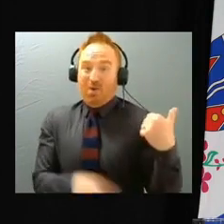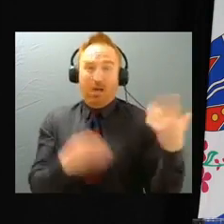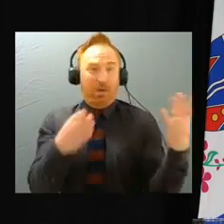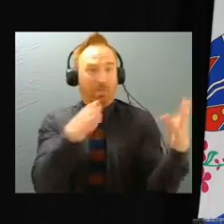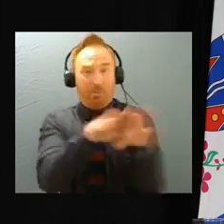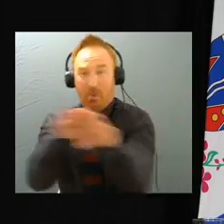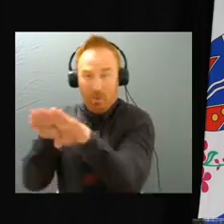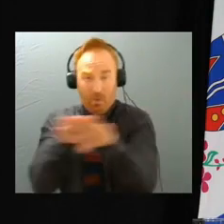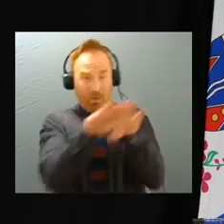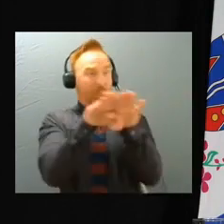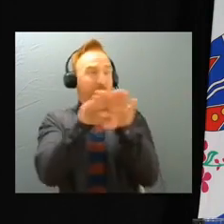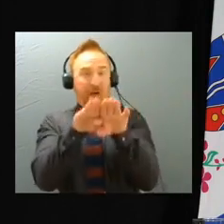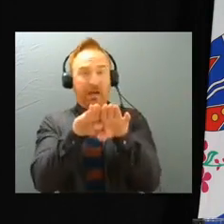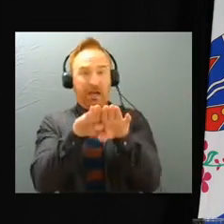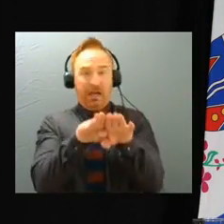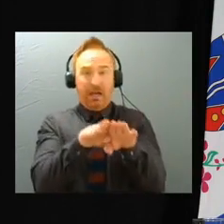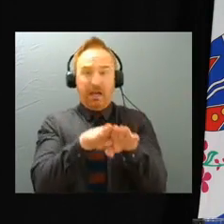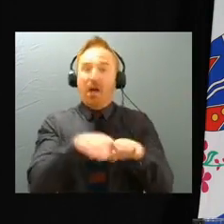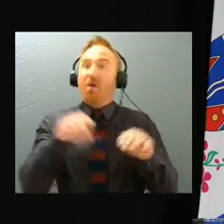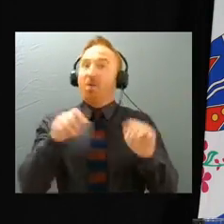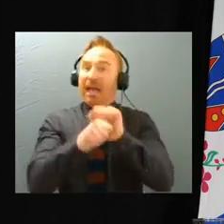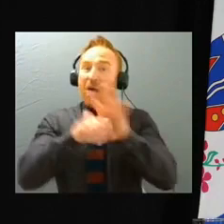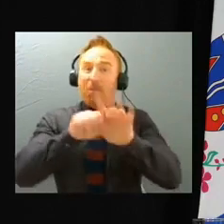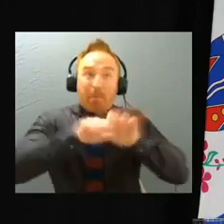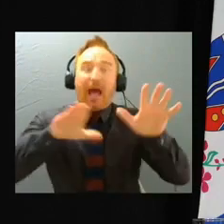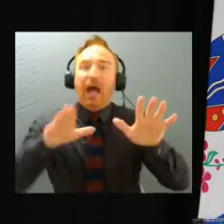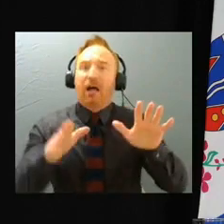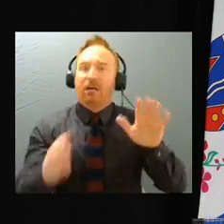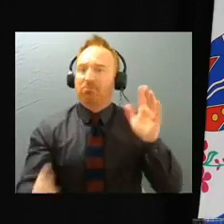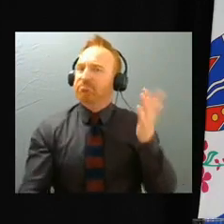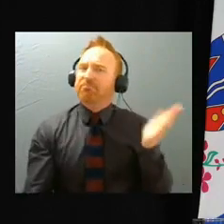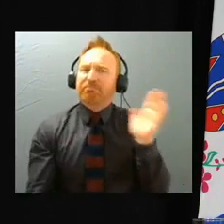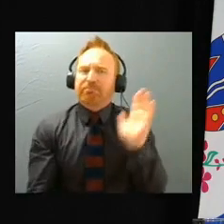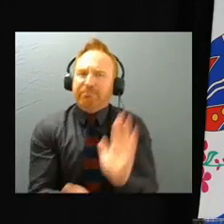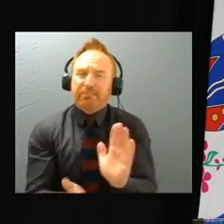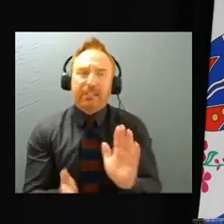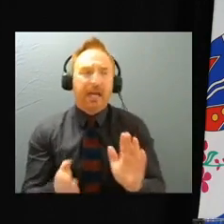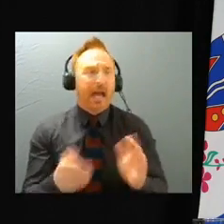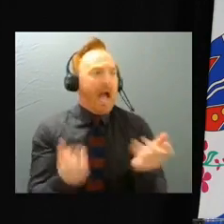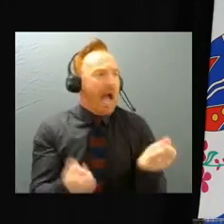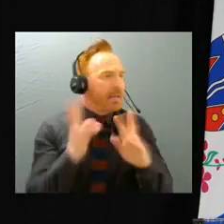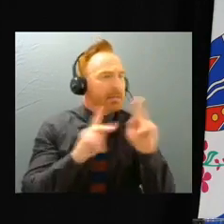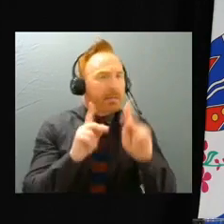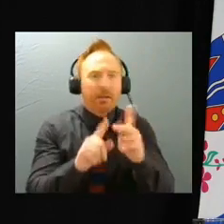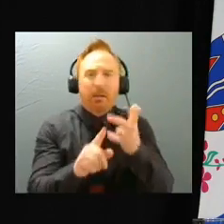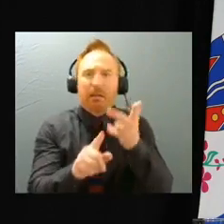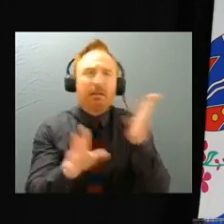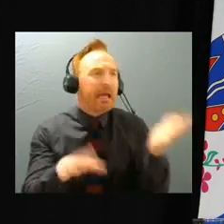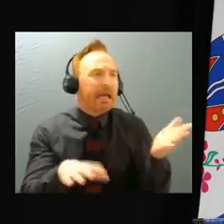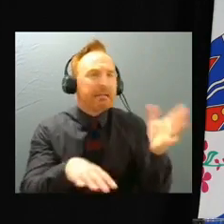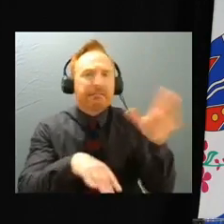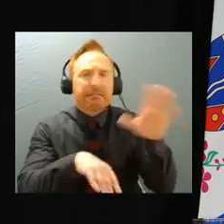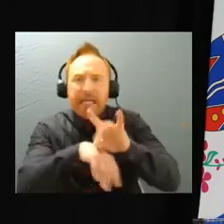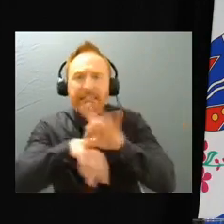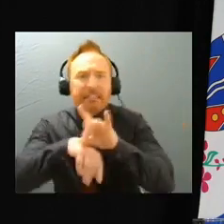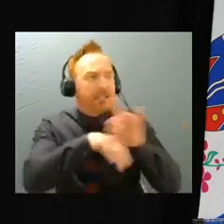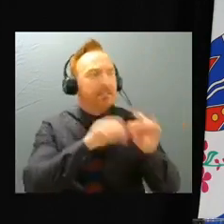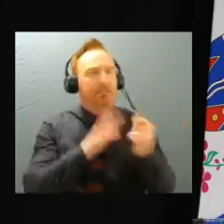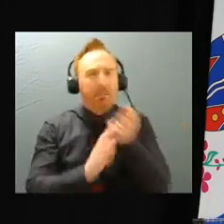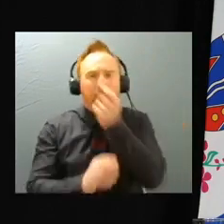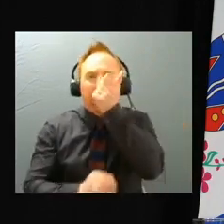fend off outbreaks, and we've kept the number of cases to a bare minimum. We have kept our seniors and our